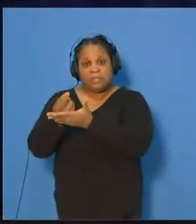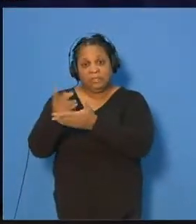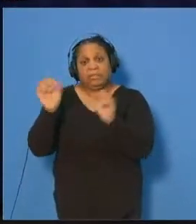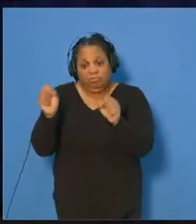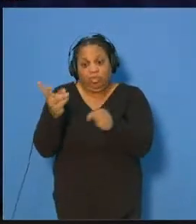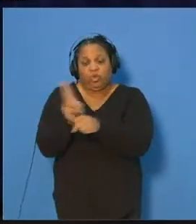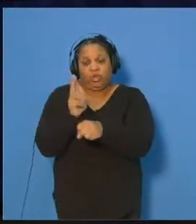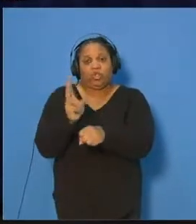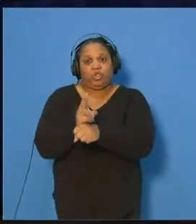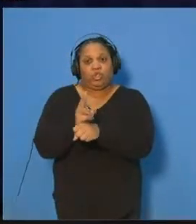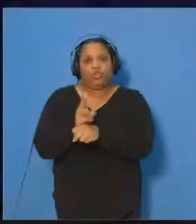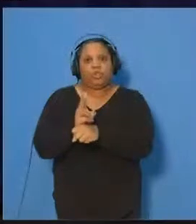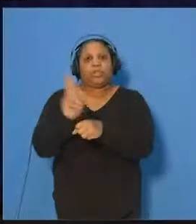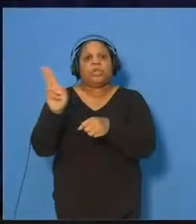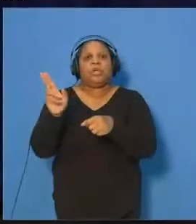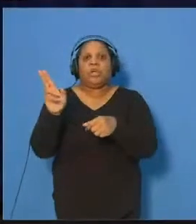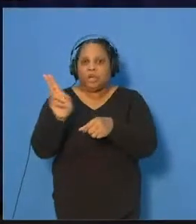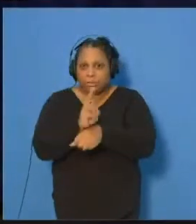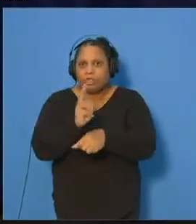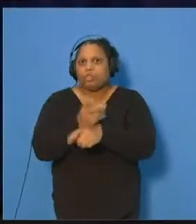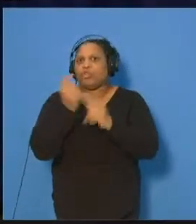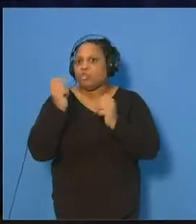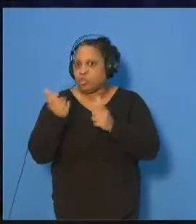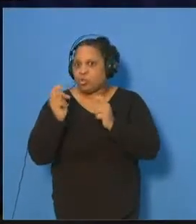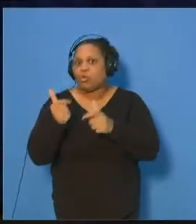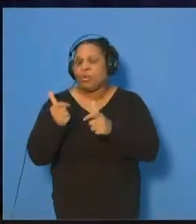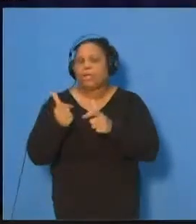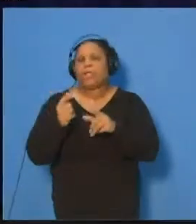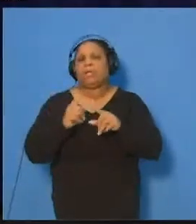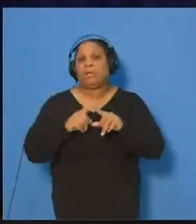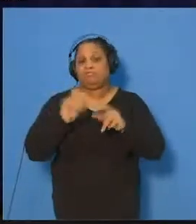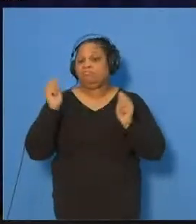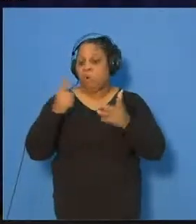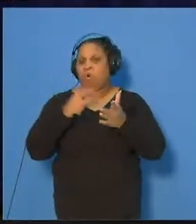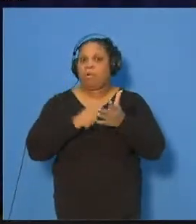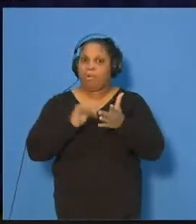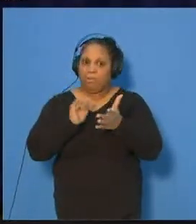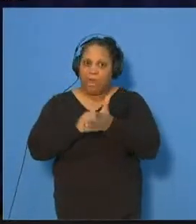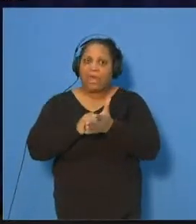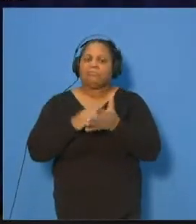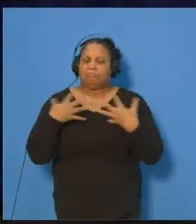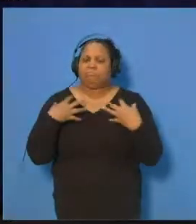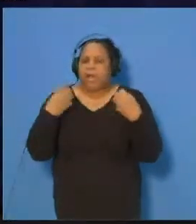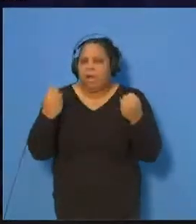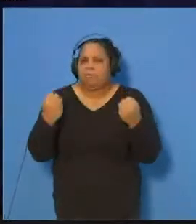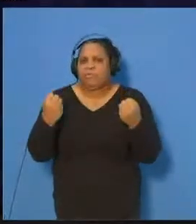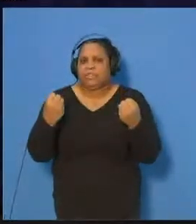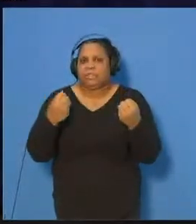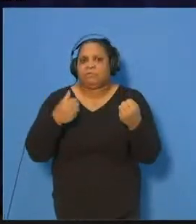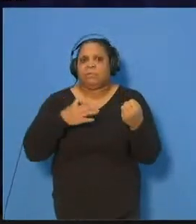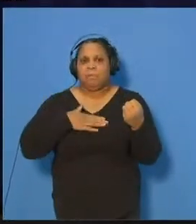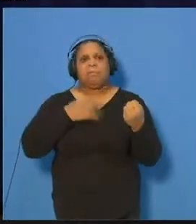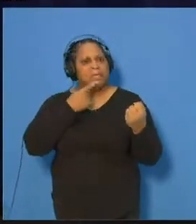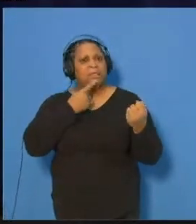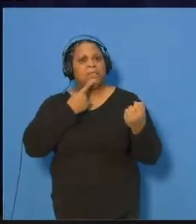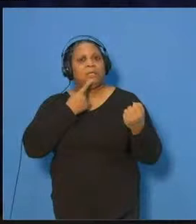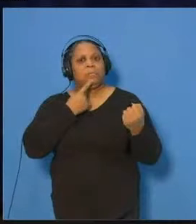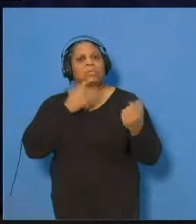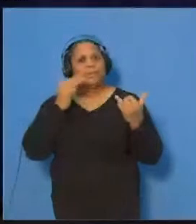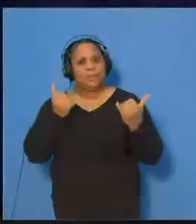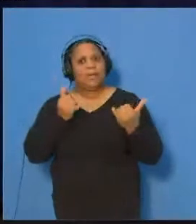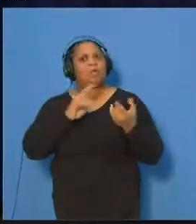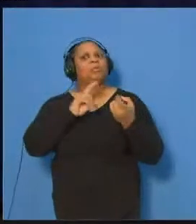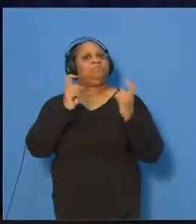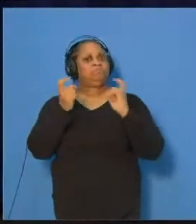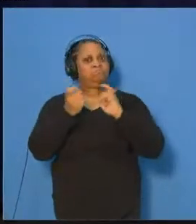disposal could have been deployed in a quicker point in time. All of that being said, I am confident, as I said in my statement, that we've turned that corner.